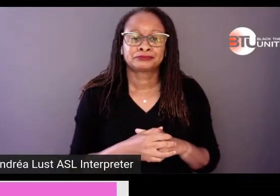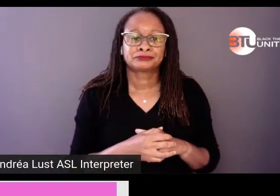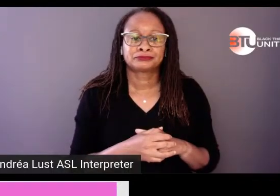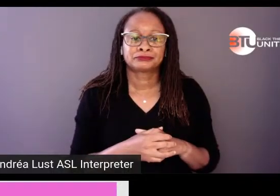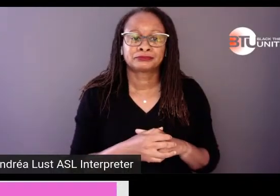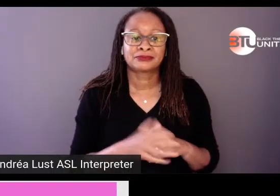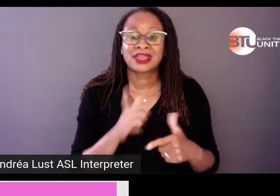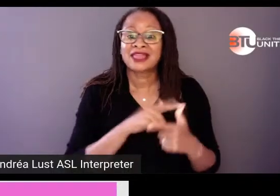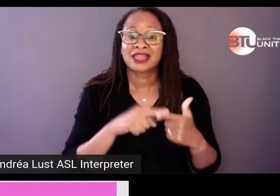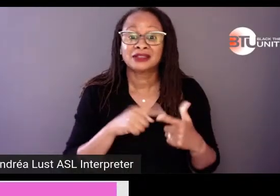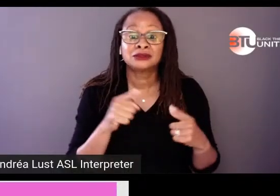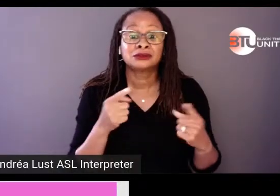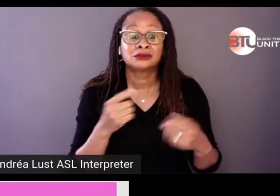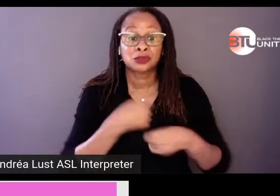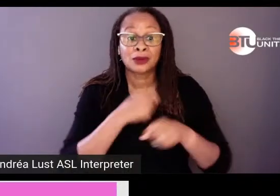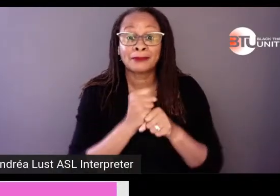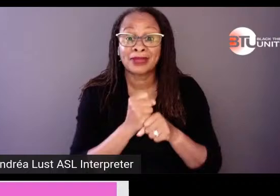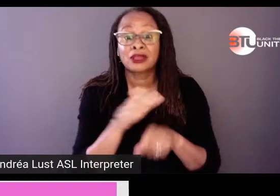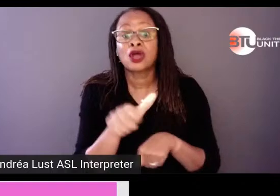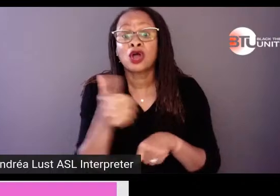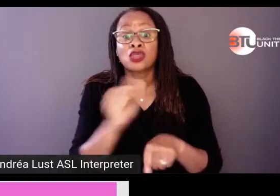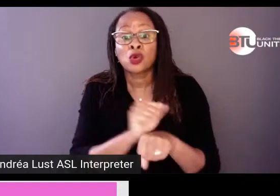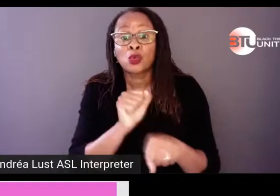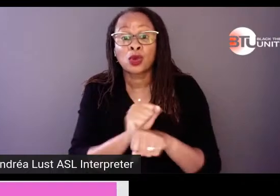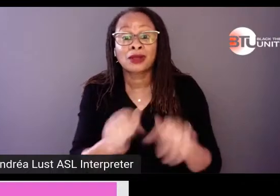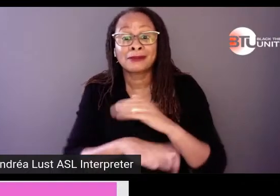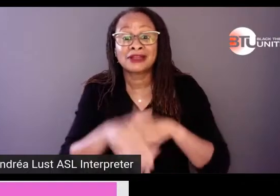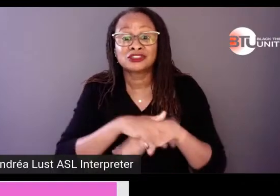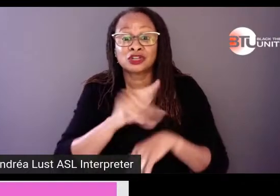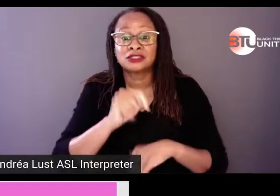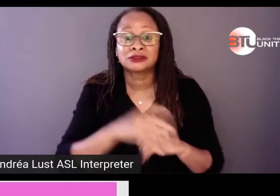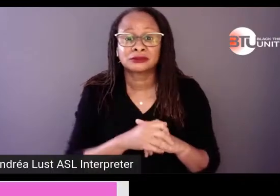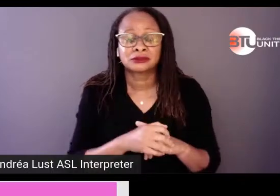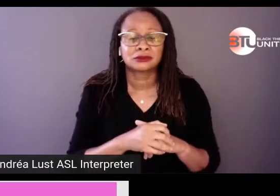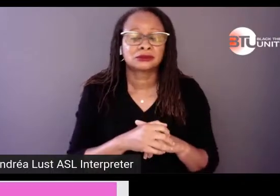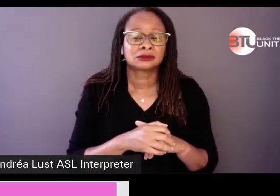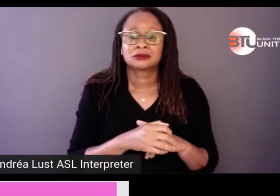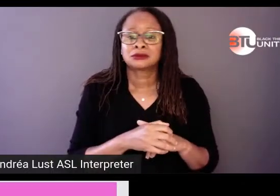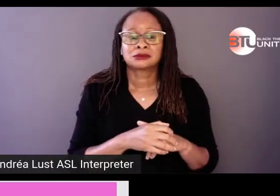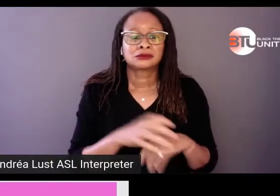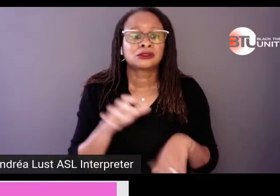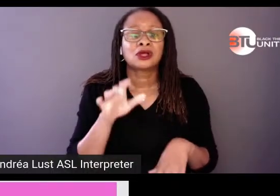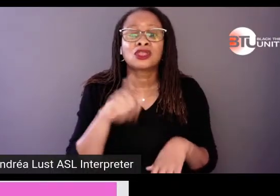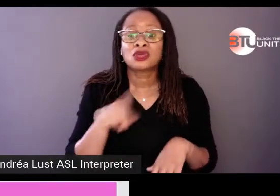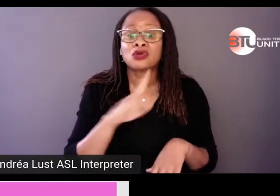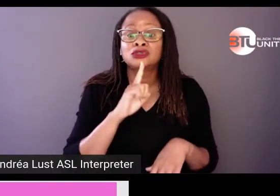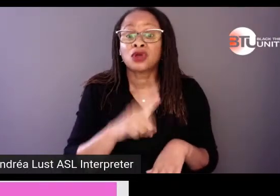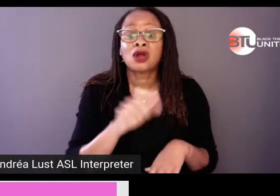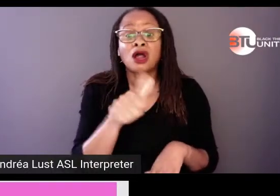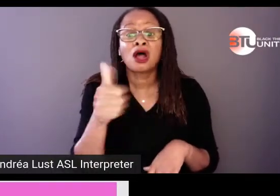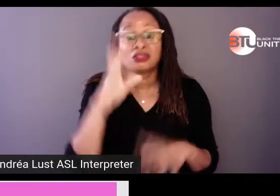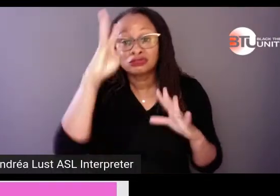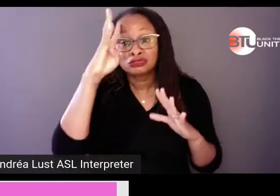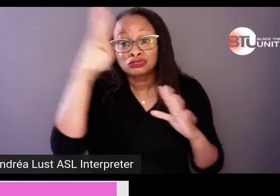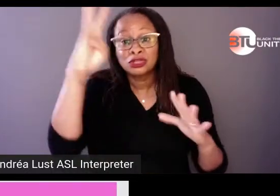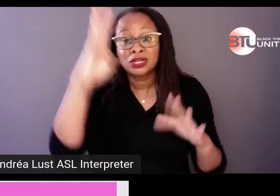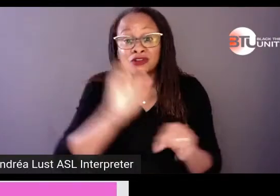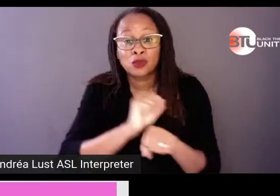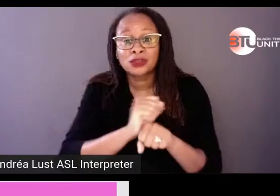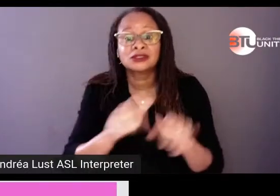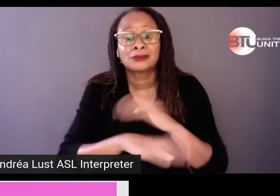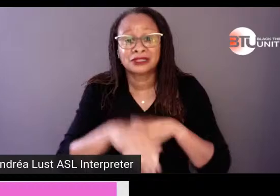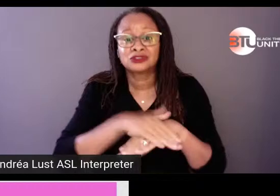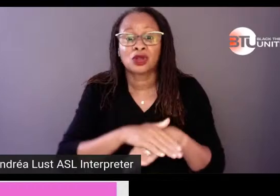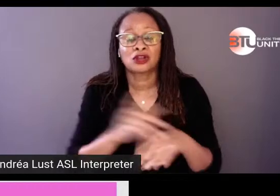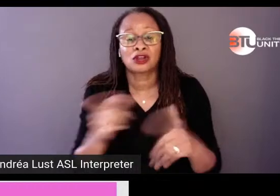Then to make derivative works based on it. When we say derivative works, those are other creative works based on an original work.